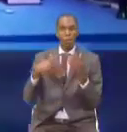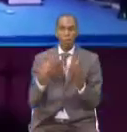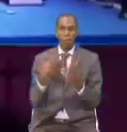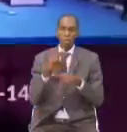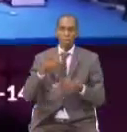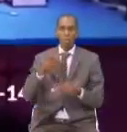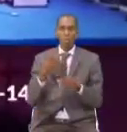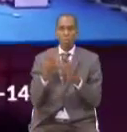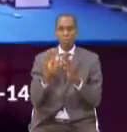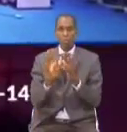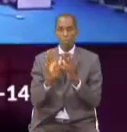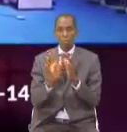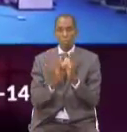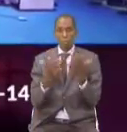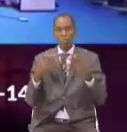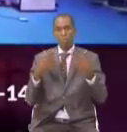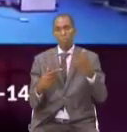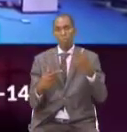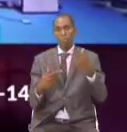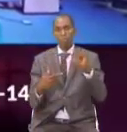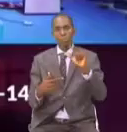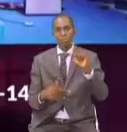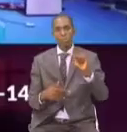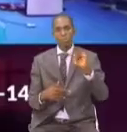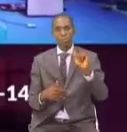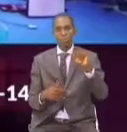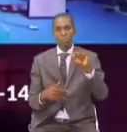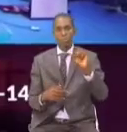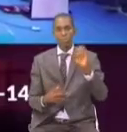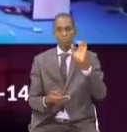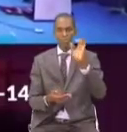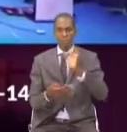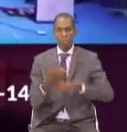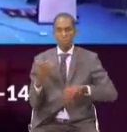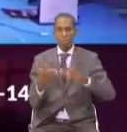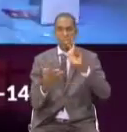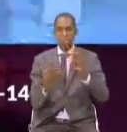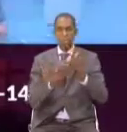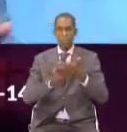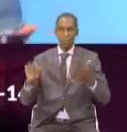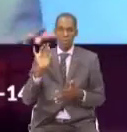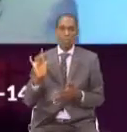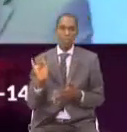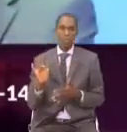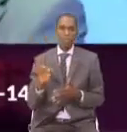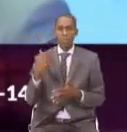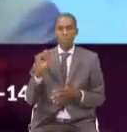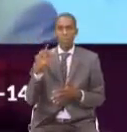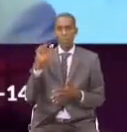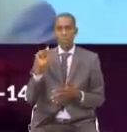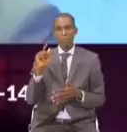verse 8. In Galatians chapter 3, looking at verse 8, it's still telling us the same thing